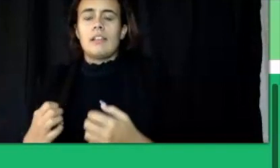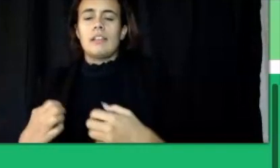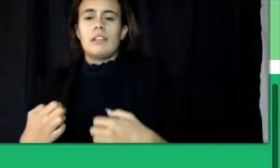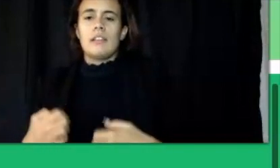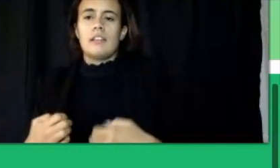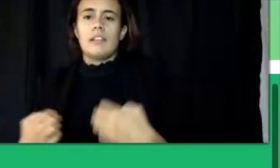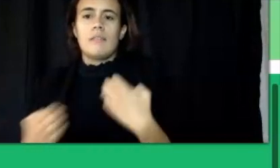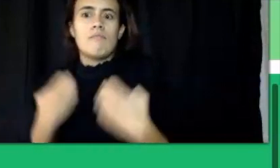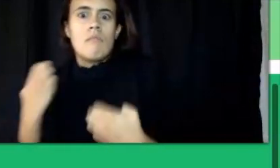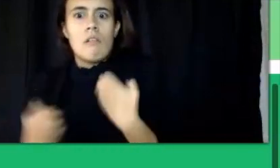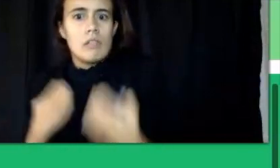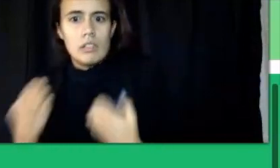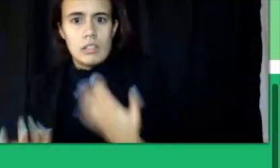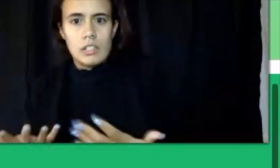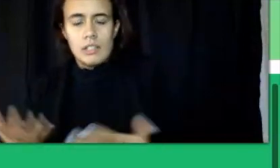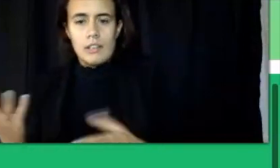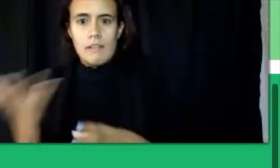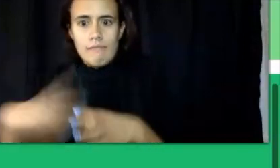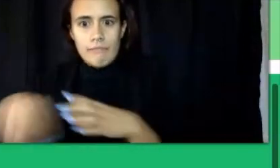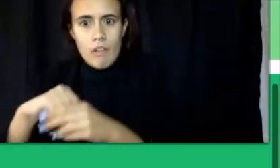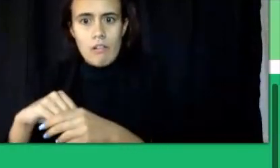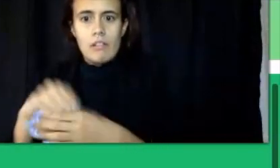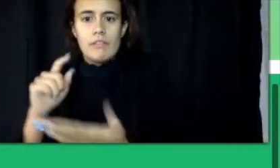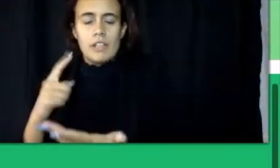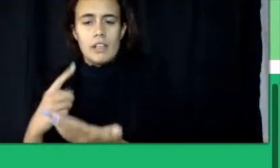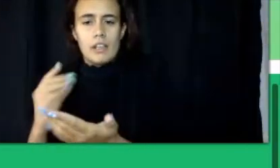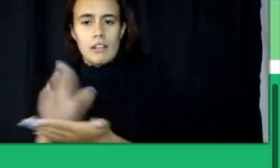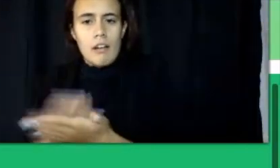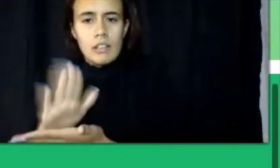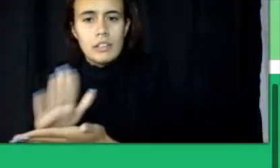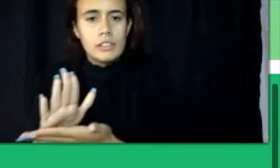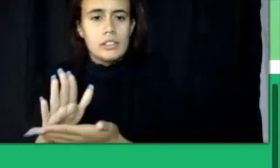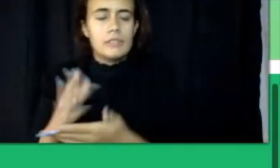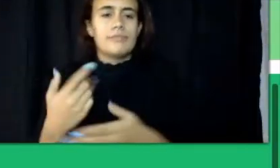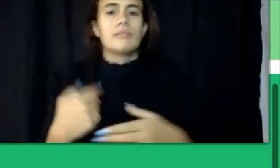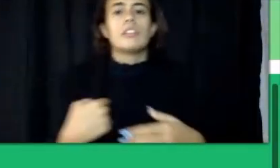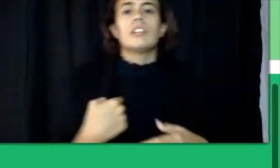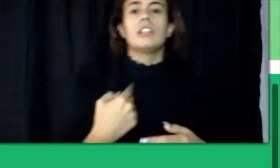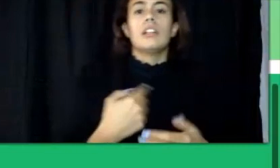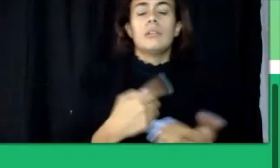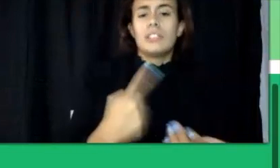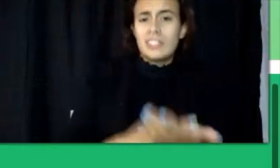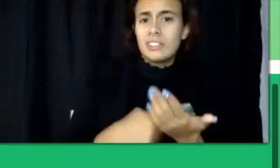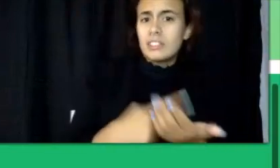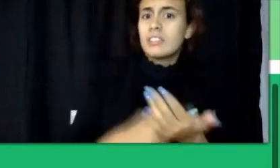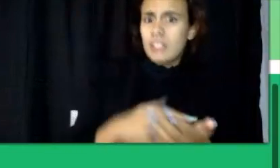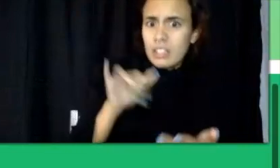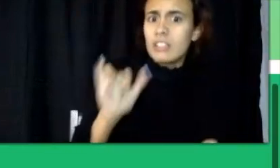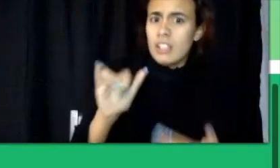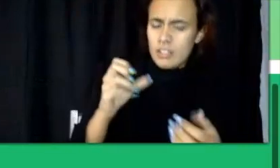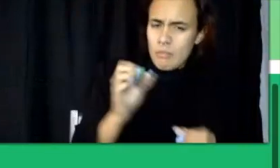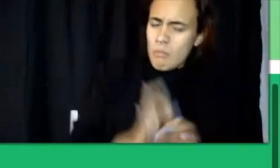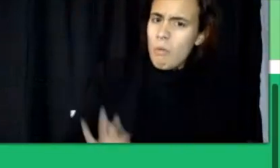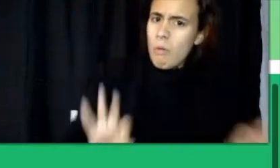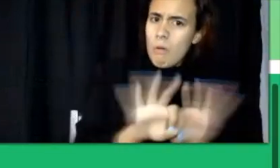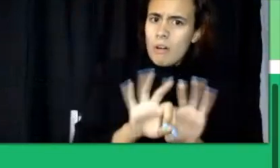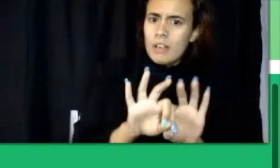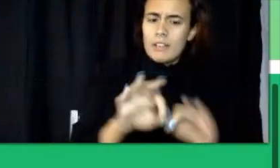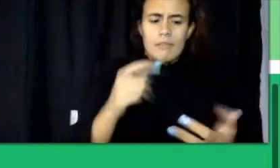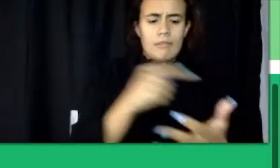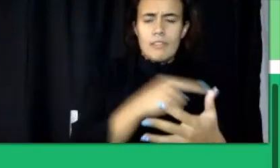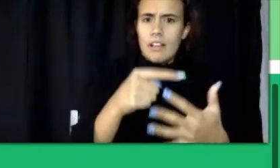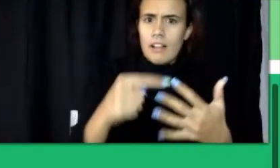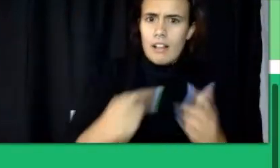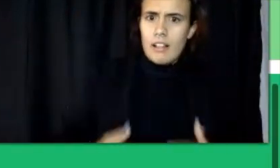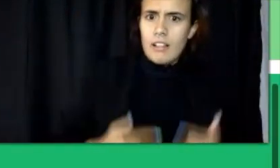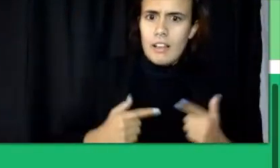pursuing your dreams or getting an education. Talk to us more about that part. I wanted to talk about that in terms of how it really impacts every facet of your life instead of